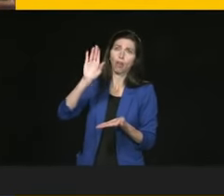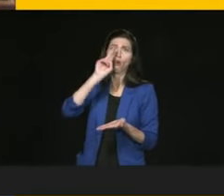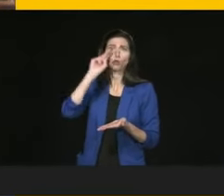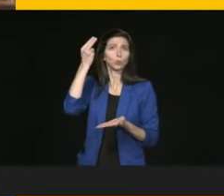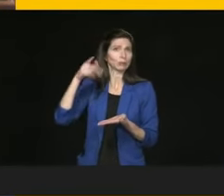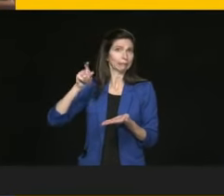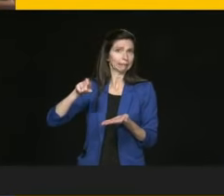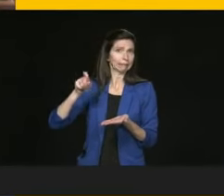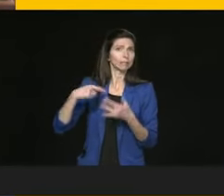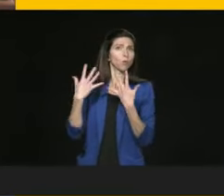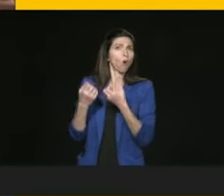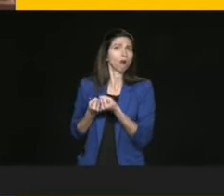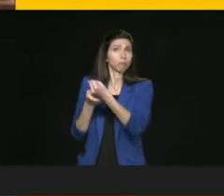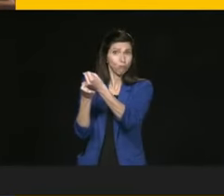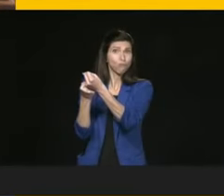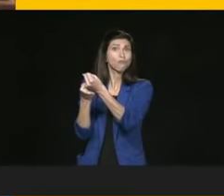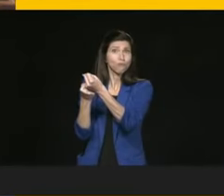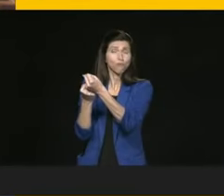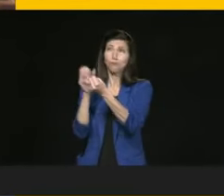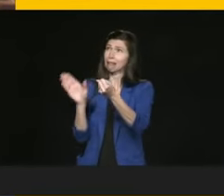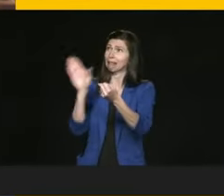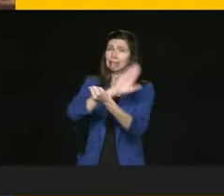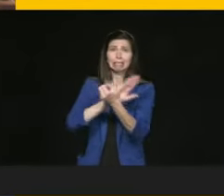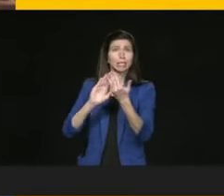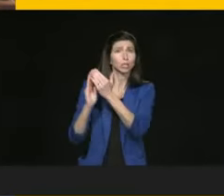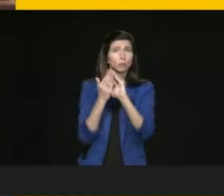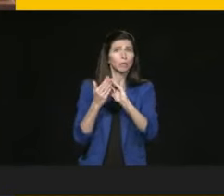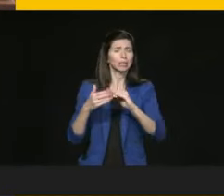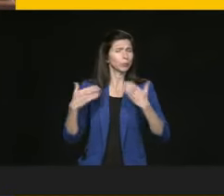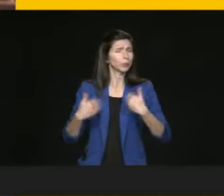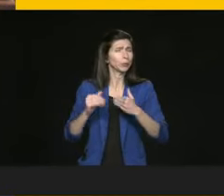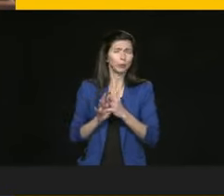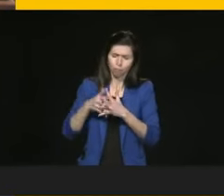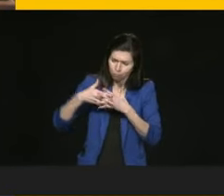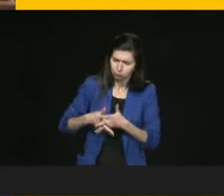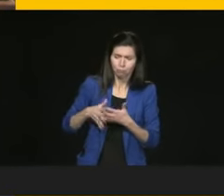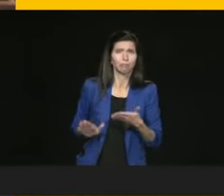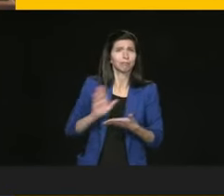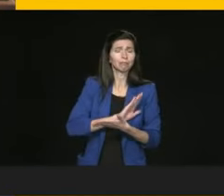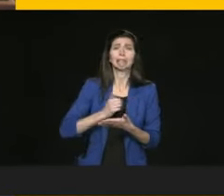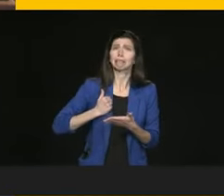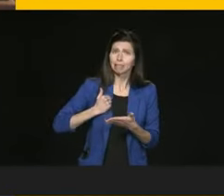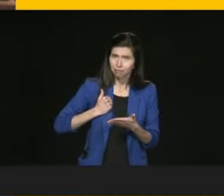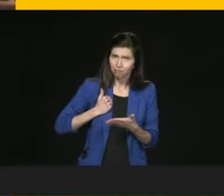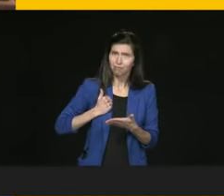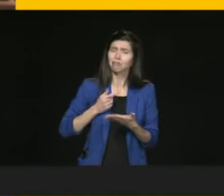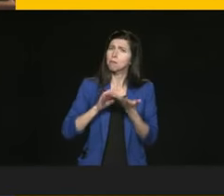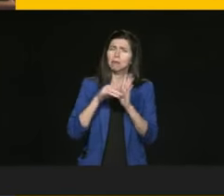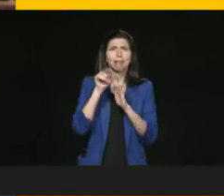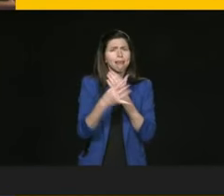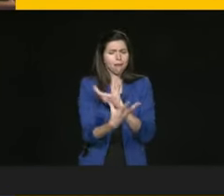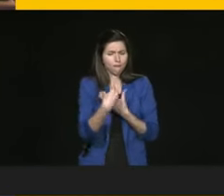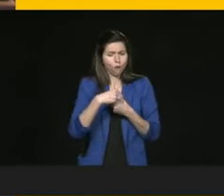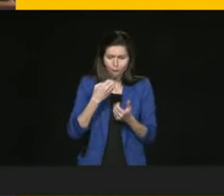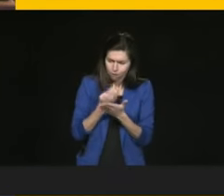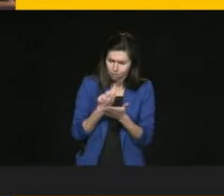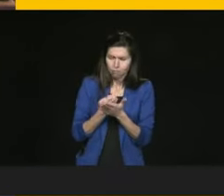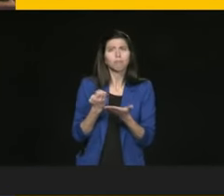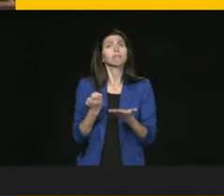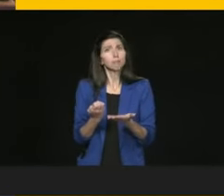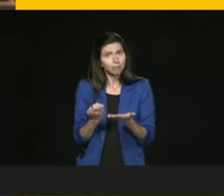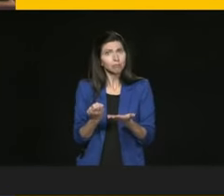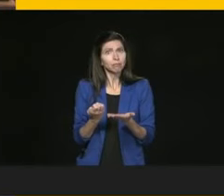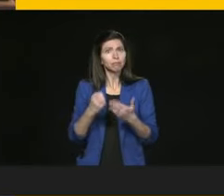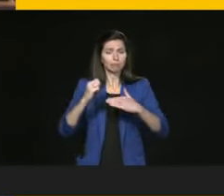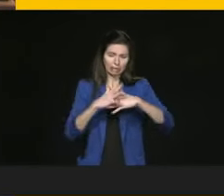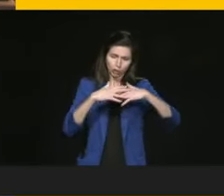this country, and they are integral to the vibrancy of the Indigenous economy and the Canadian economy. While larger Indigenous